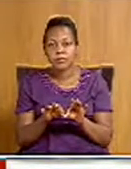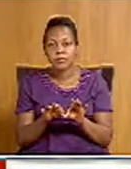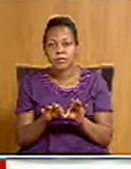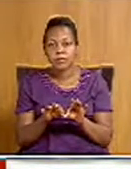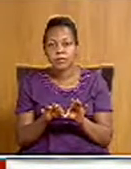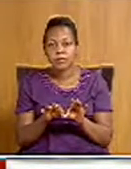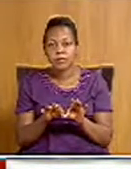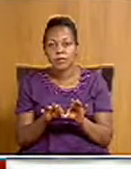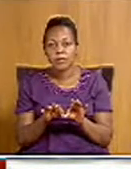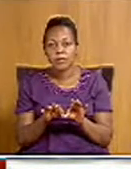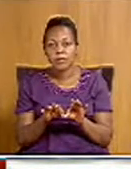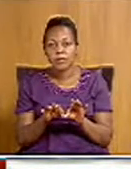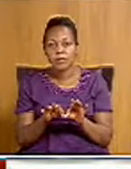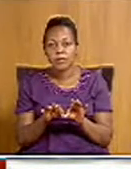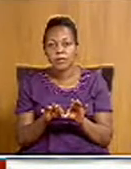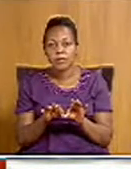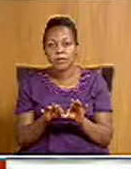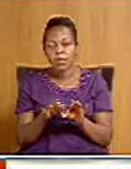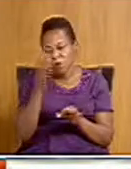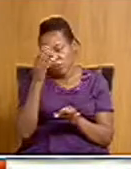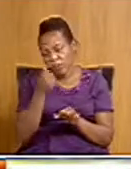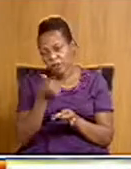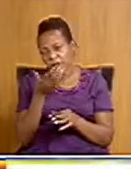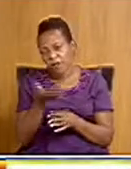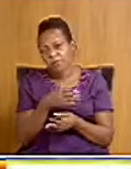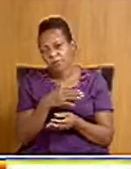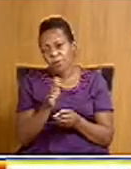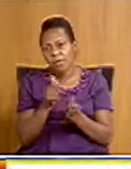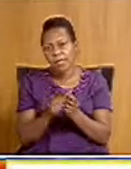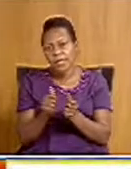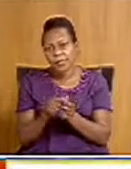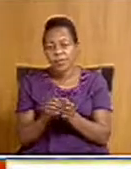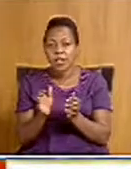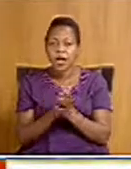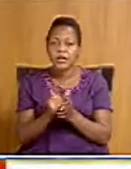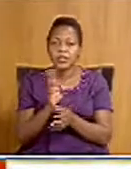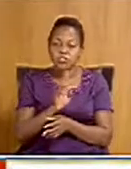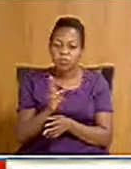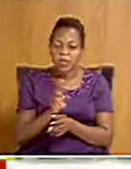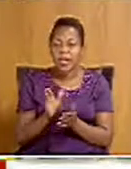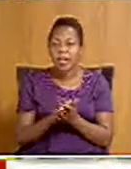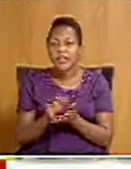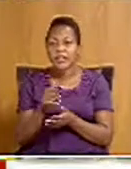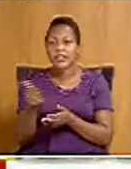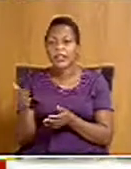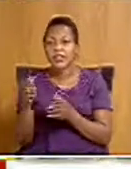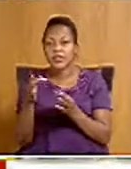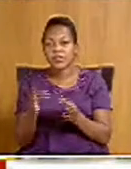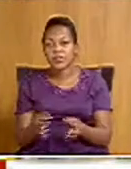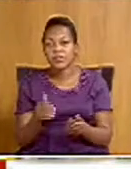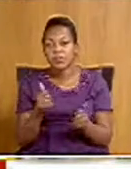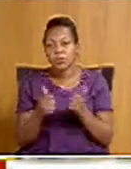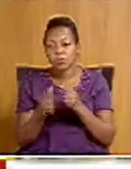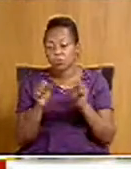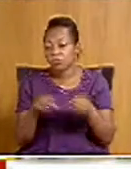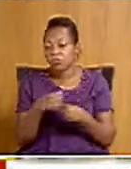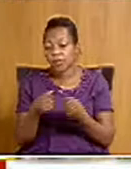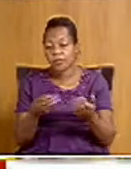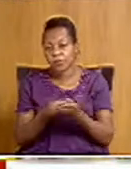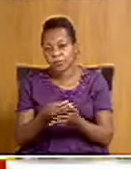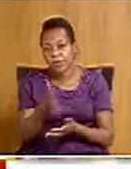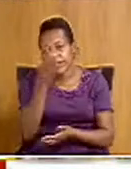have a surplus of maize and sugar, and all which they cannot be bought?